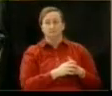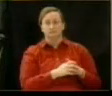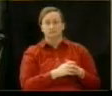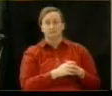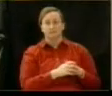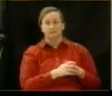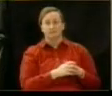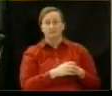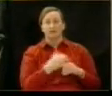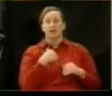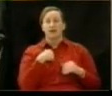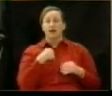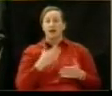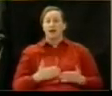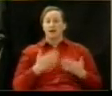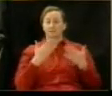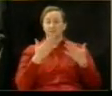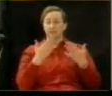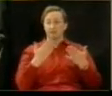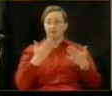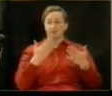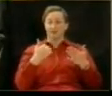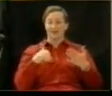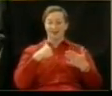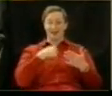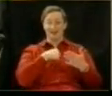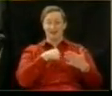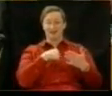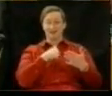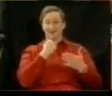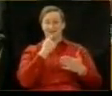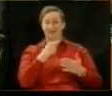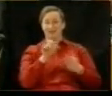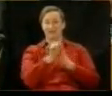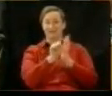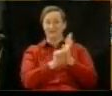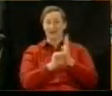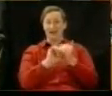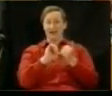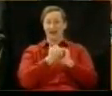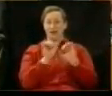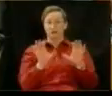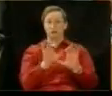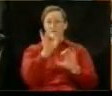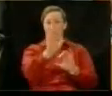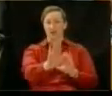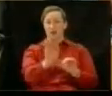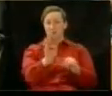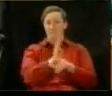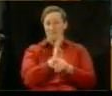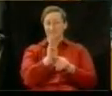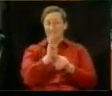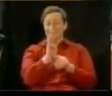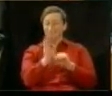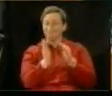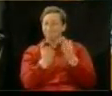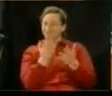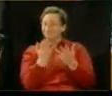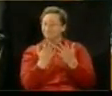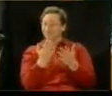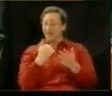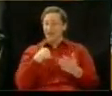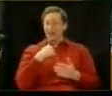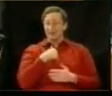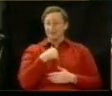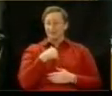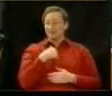Well, I suggest to you that that's us telling the state how to do their business is a little bit iffy. And I think our legislative